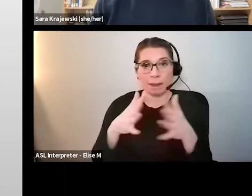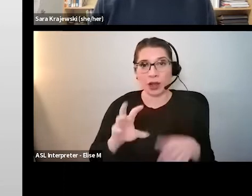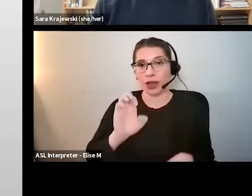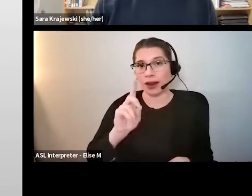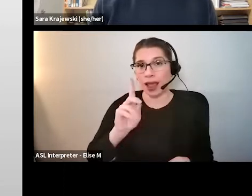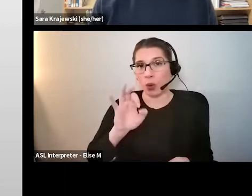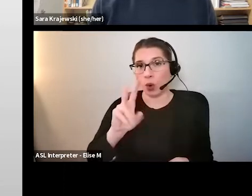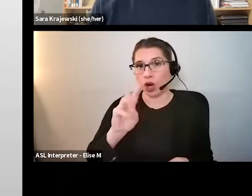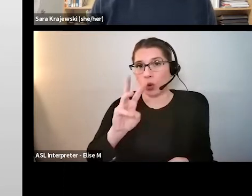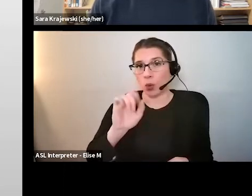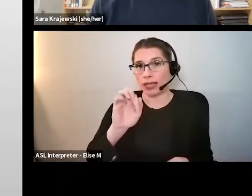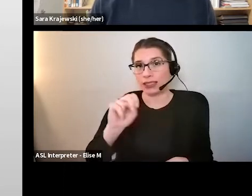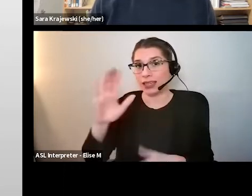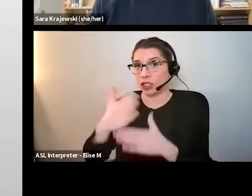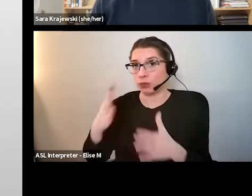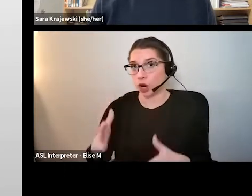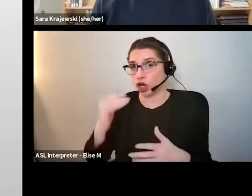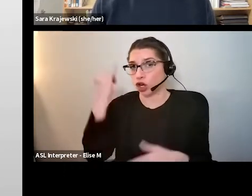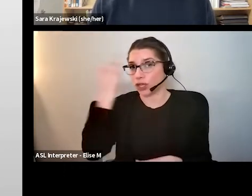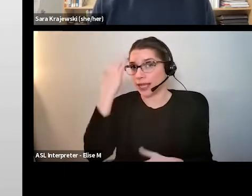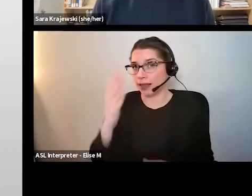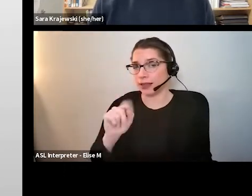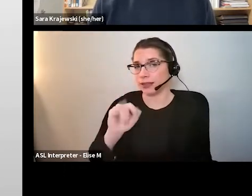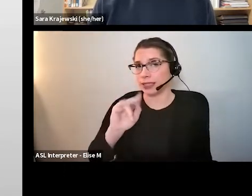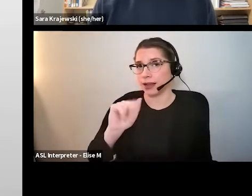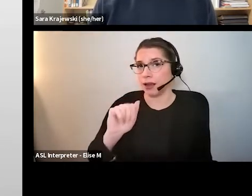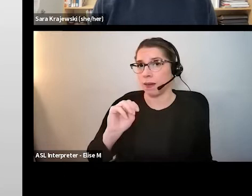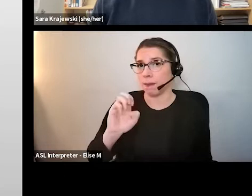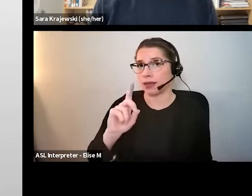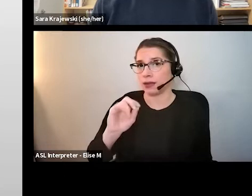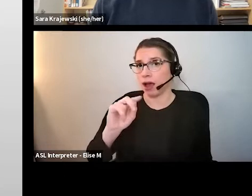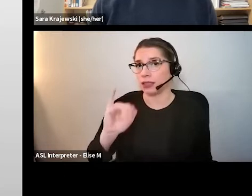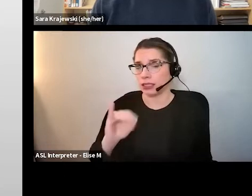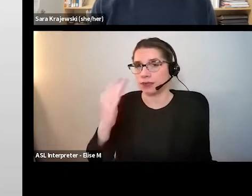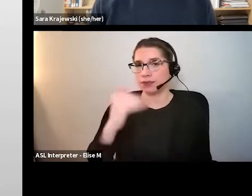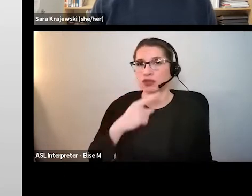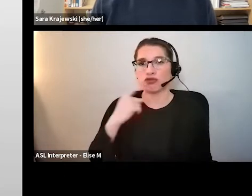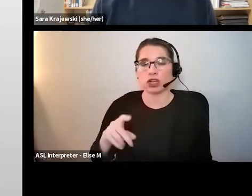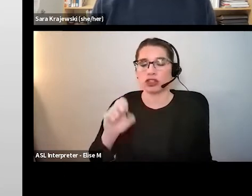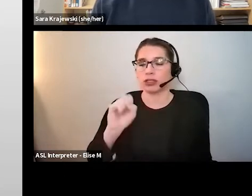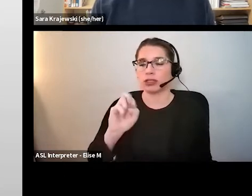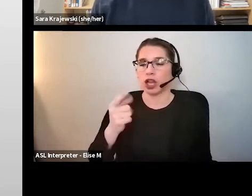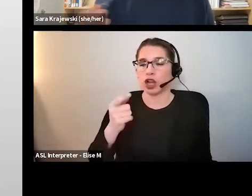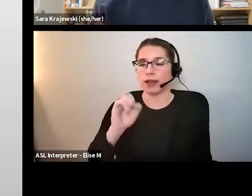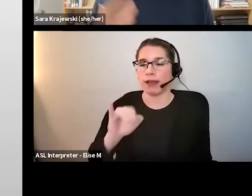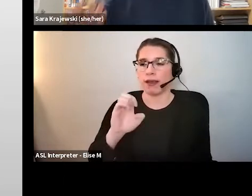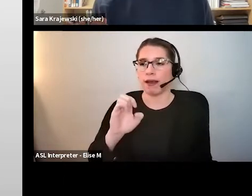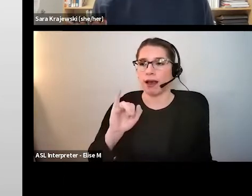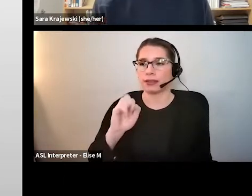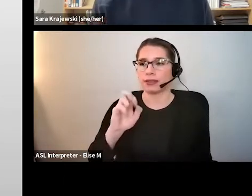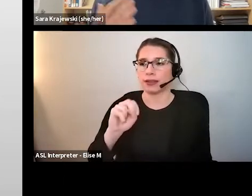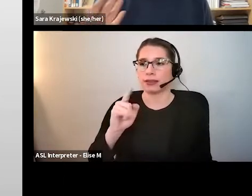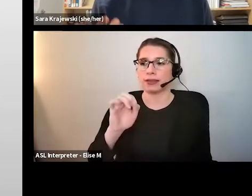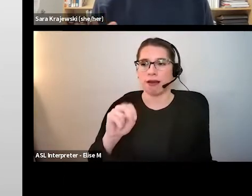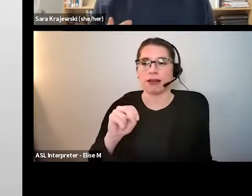his partner, the Italian Tina Madati, and the Russian Sergei Eisenstein. They all came through